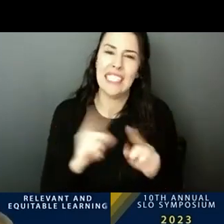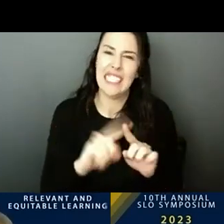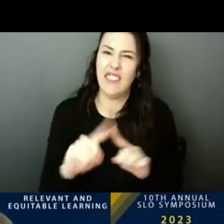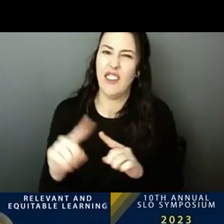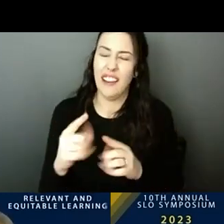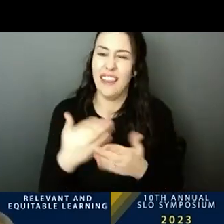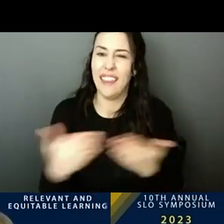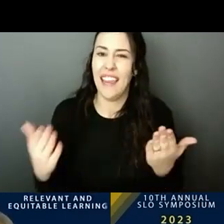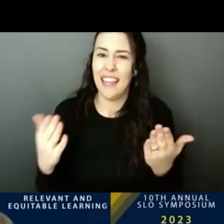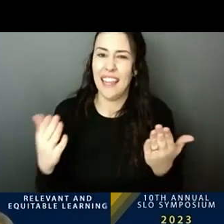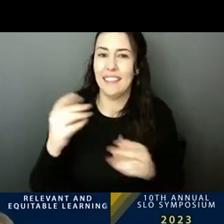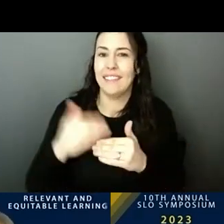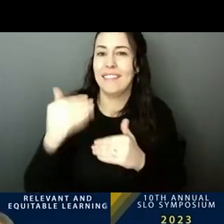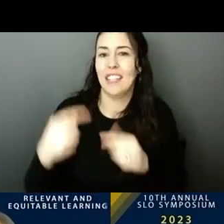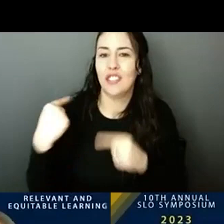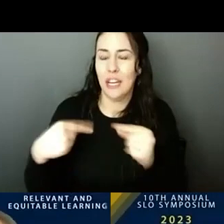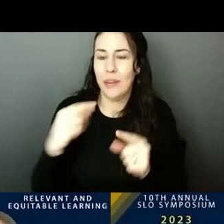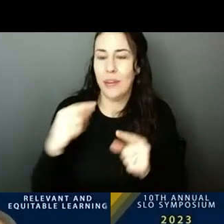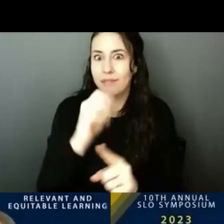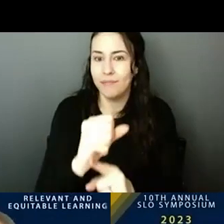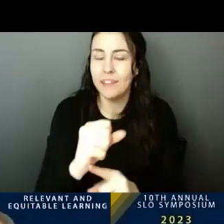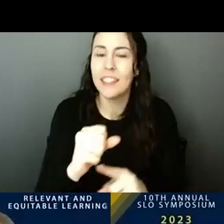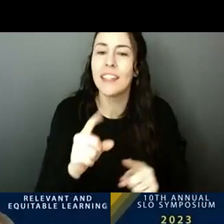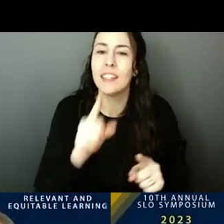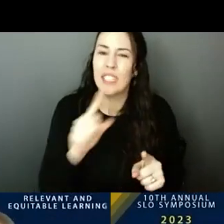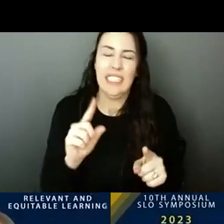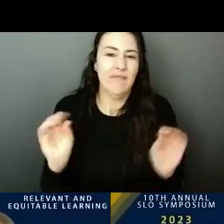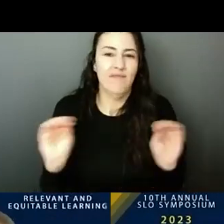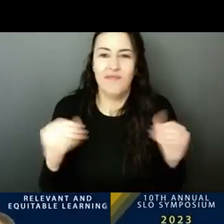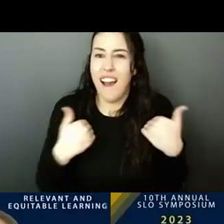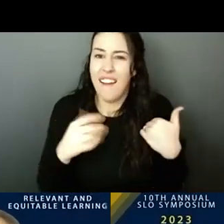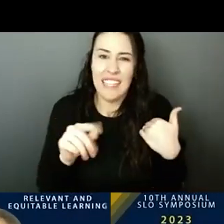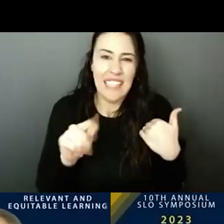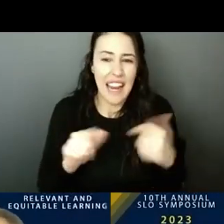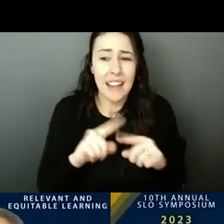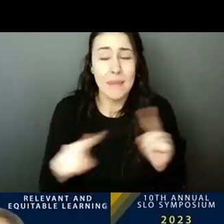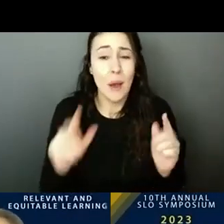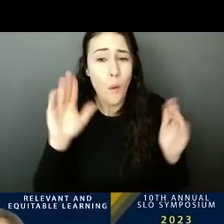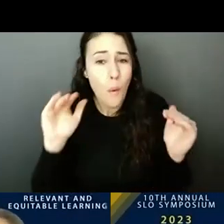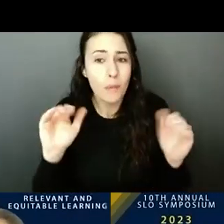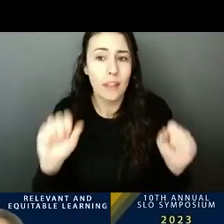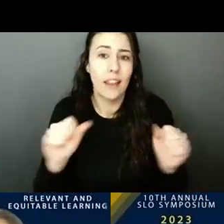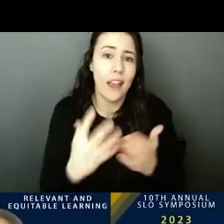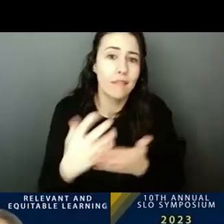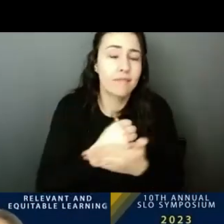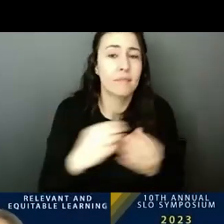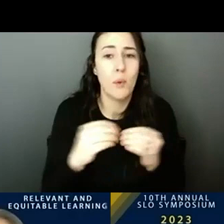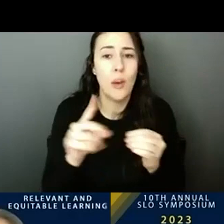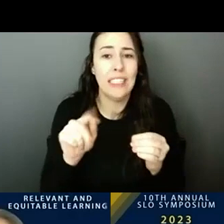don't have the data we need to really understand what's going on with them, but hopeful that we can get more data in the not too distant future.